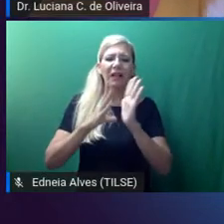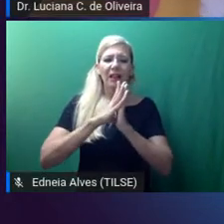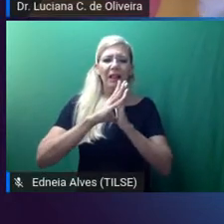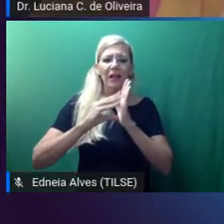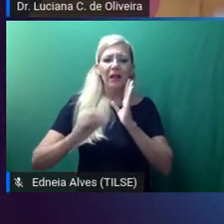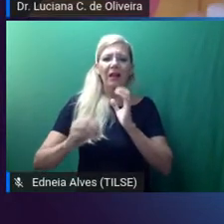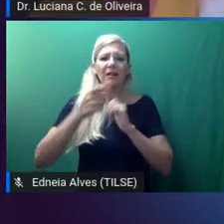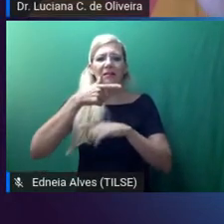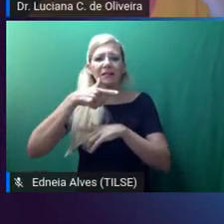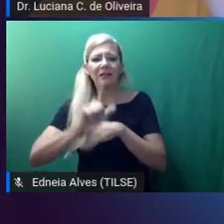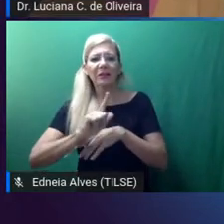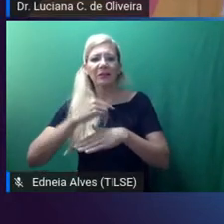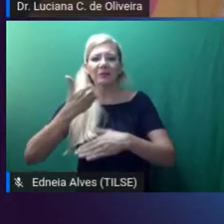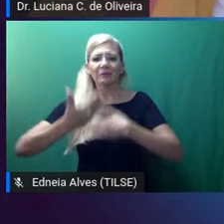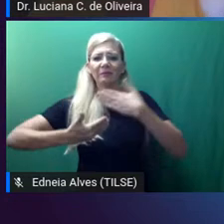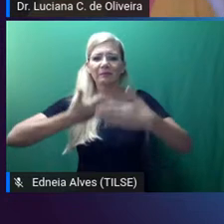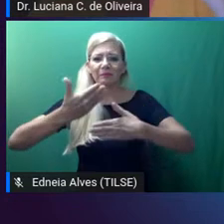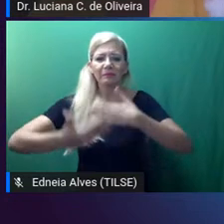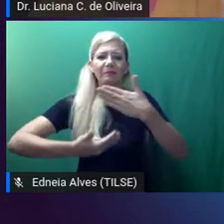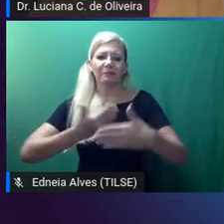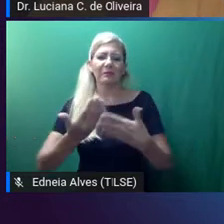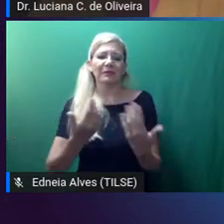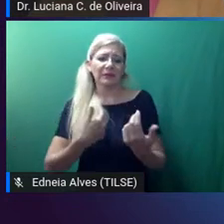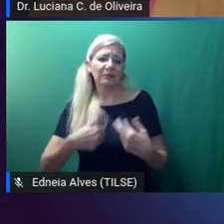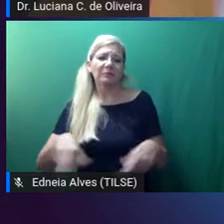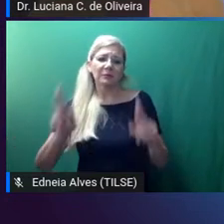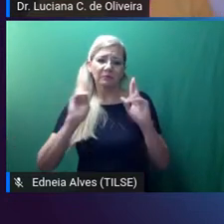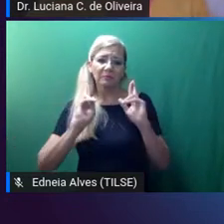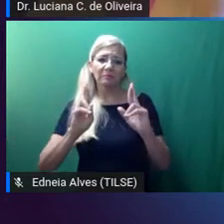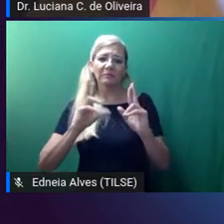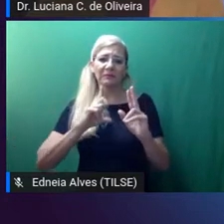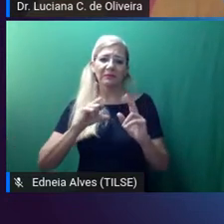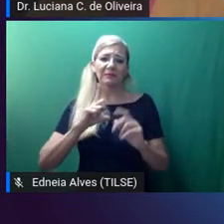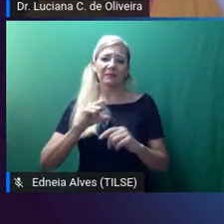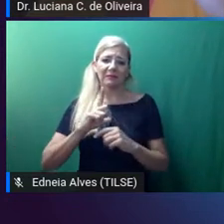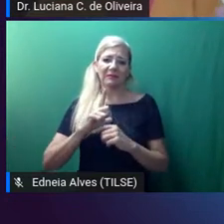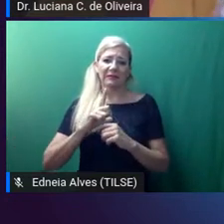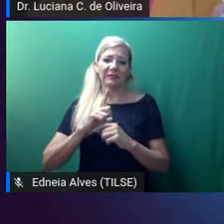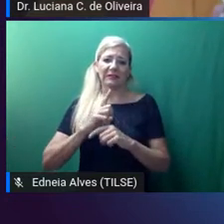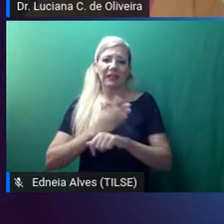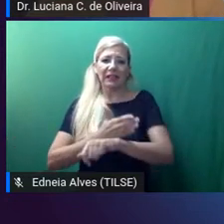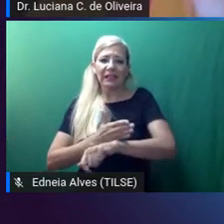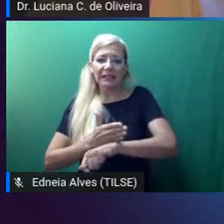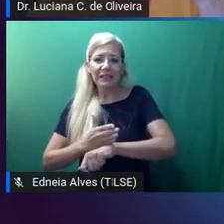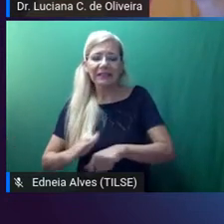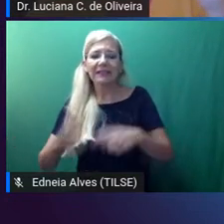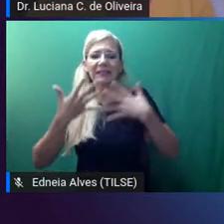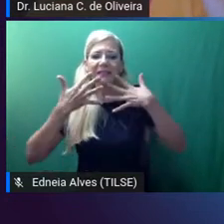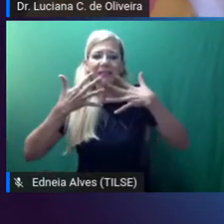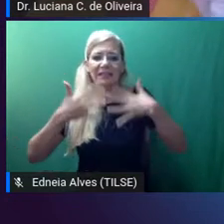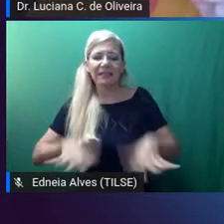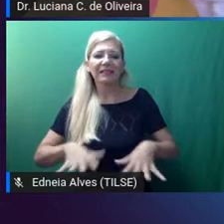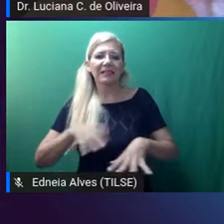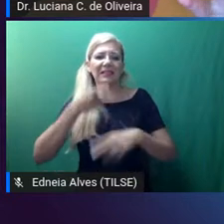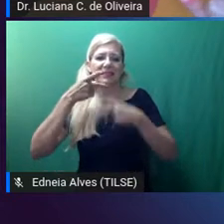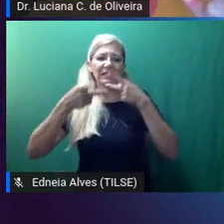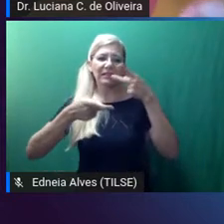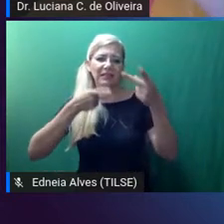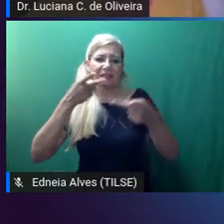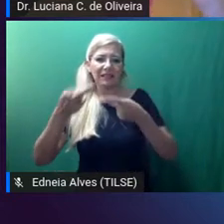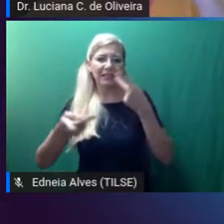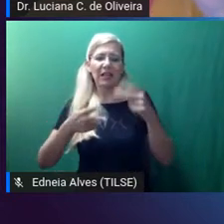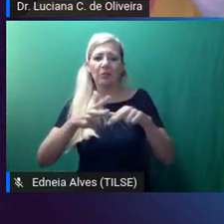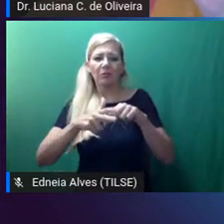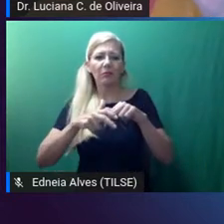development. Again, going beyond the idealized white native speaker, because we often